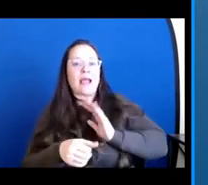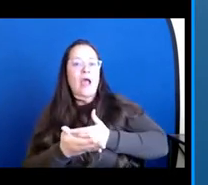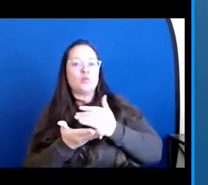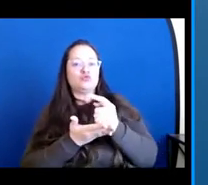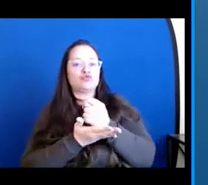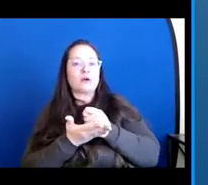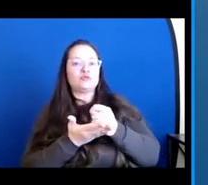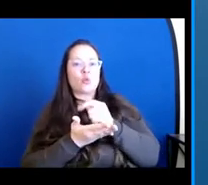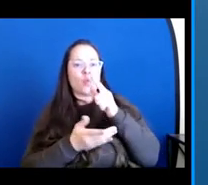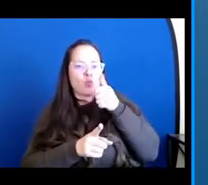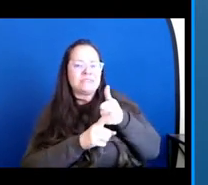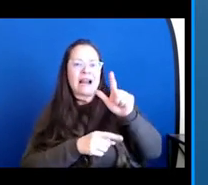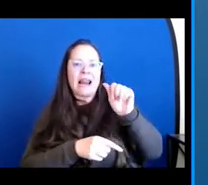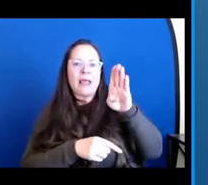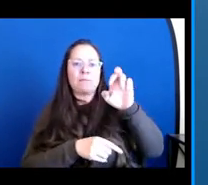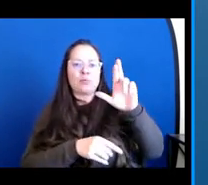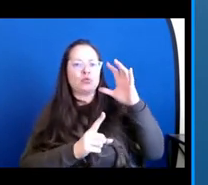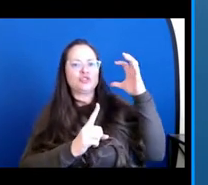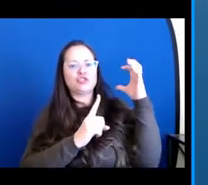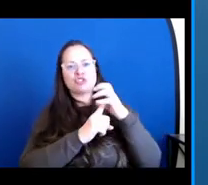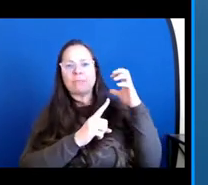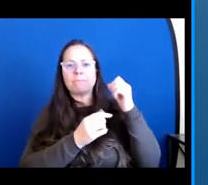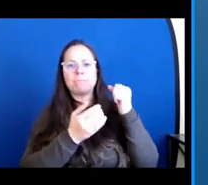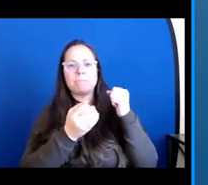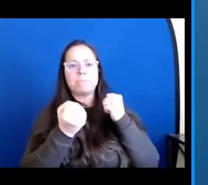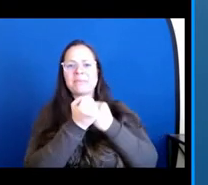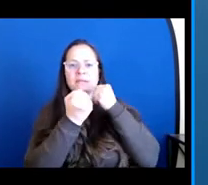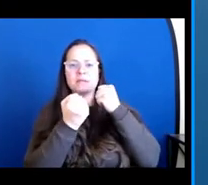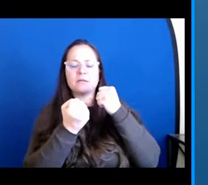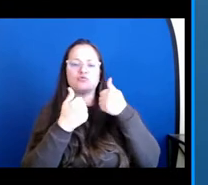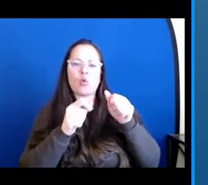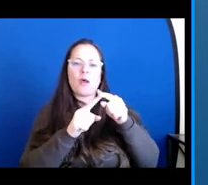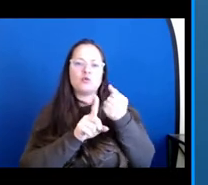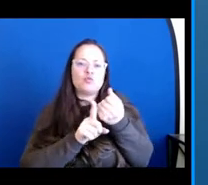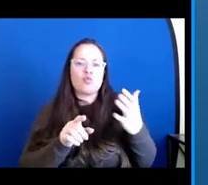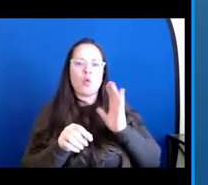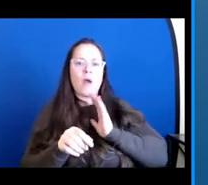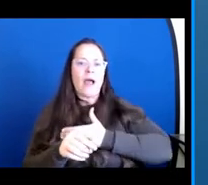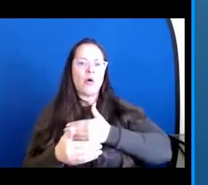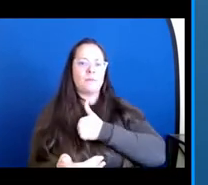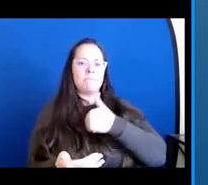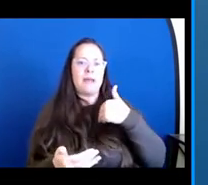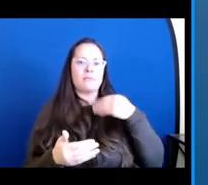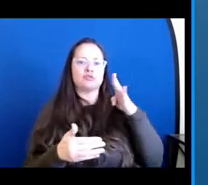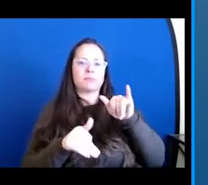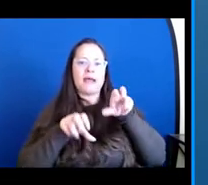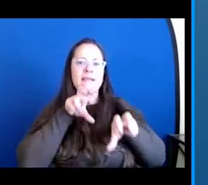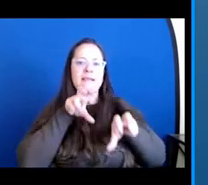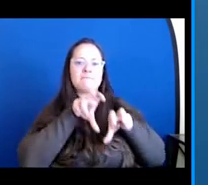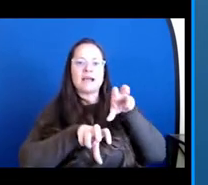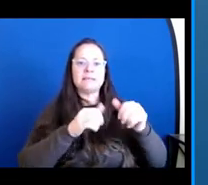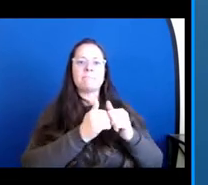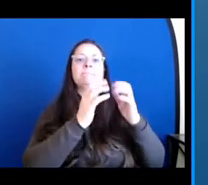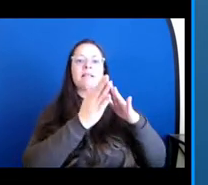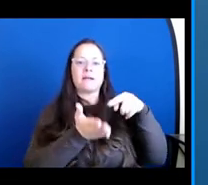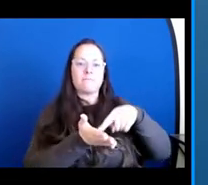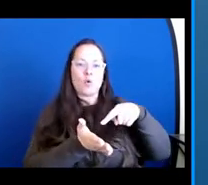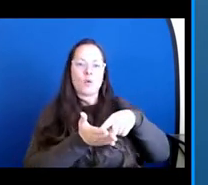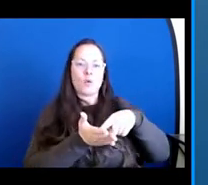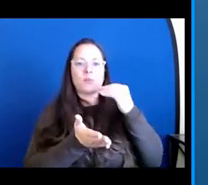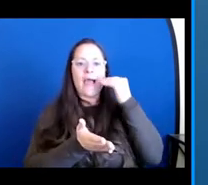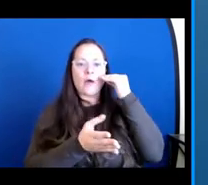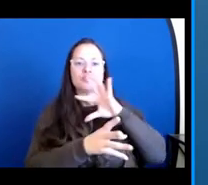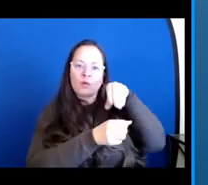Champion working to continue to grow our union membership by investing in building affordable housing with Nevada Union